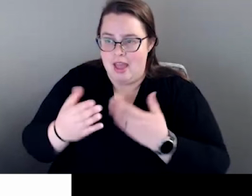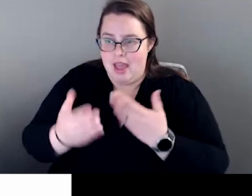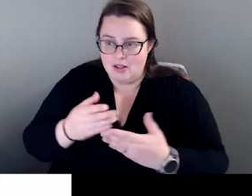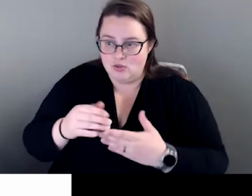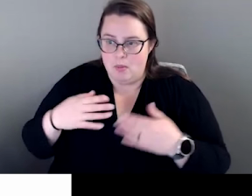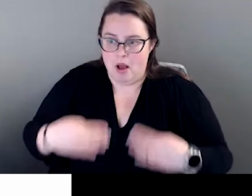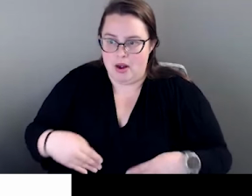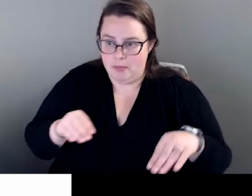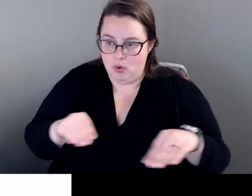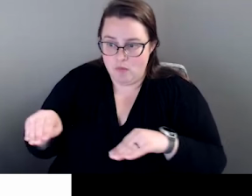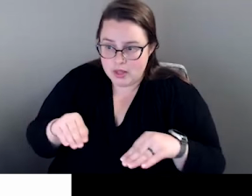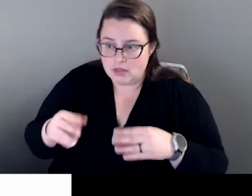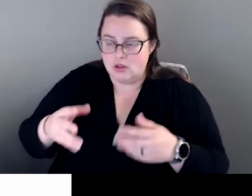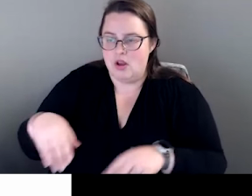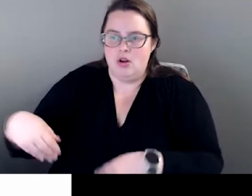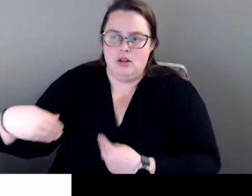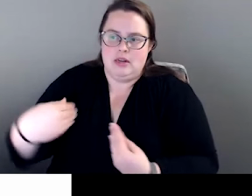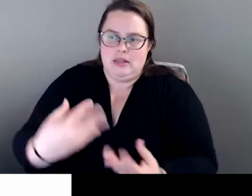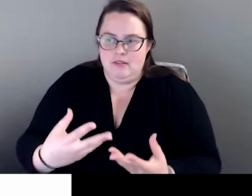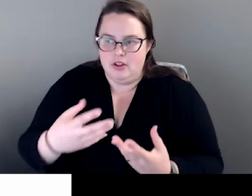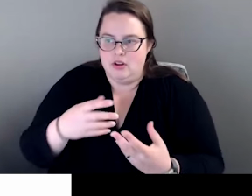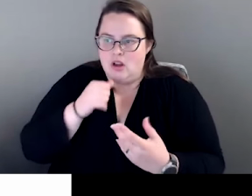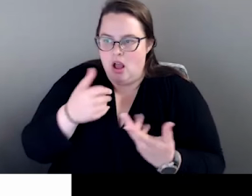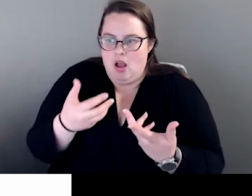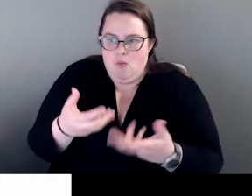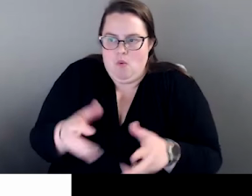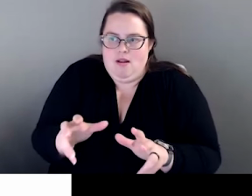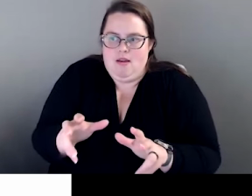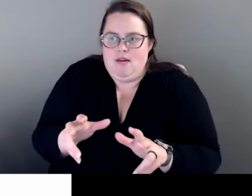and other items could be sexual in nature.